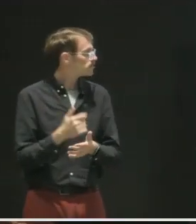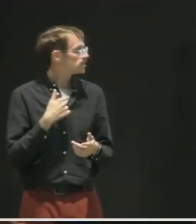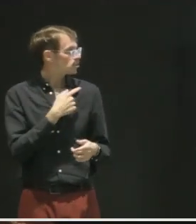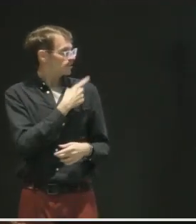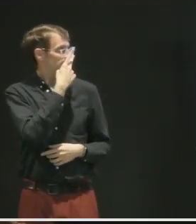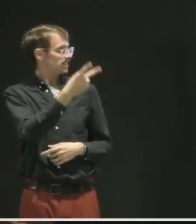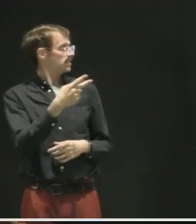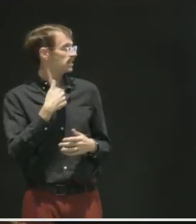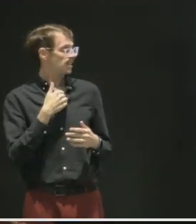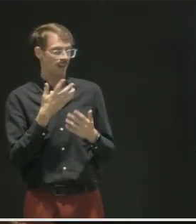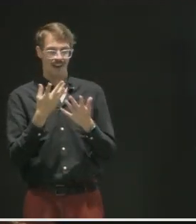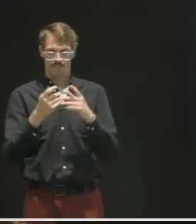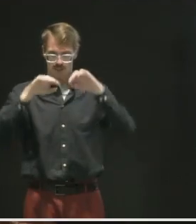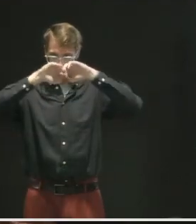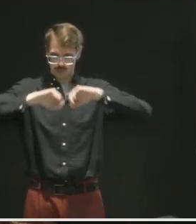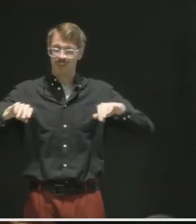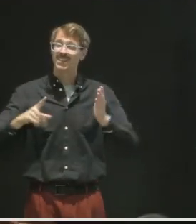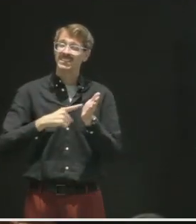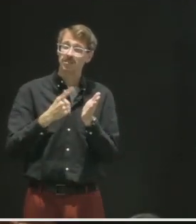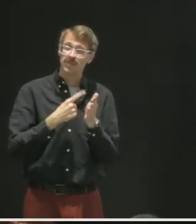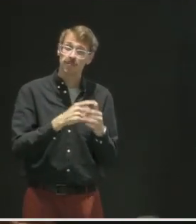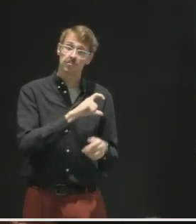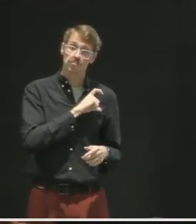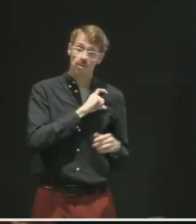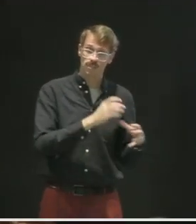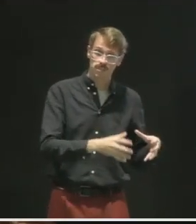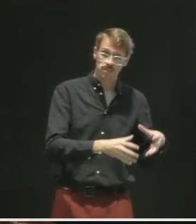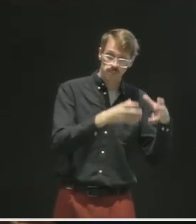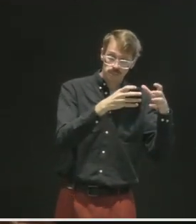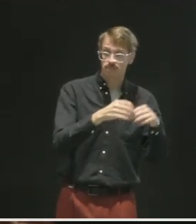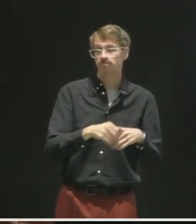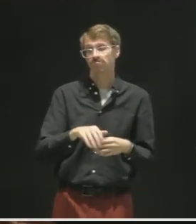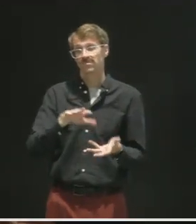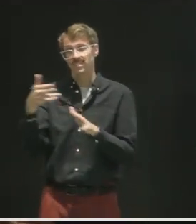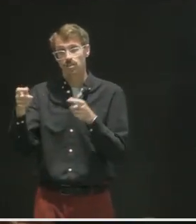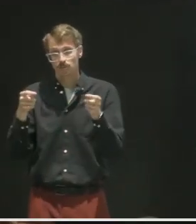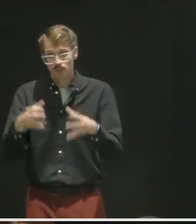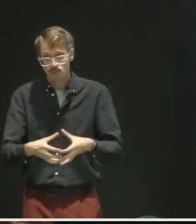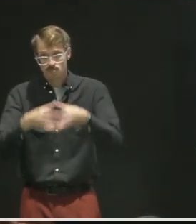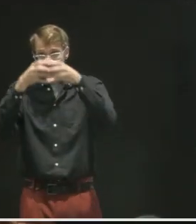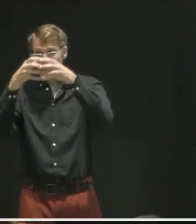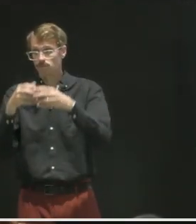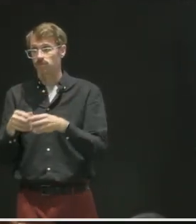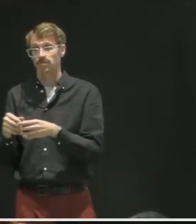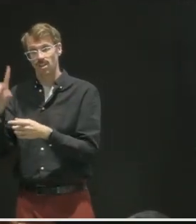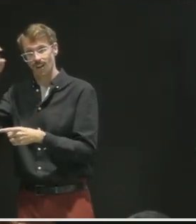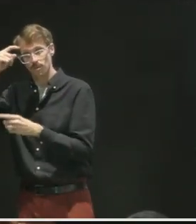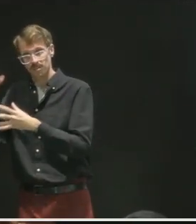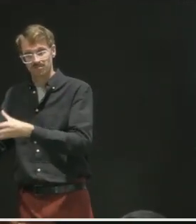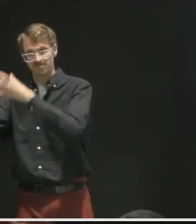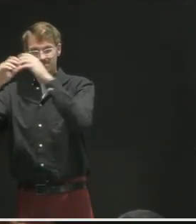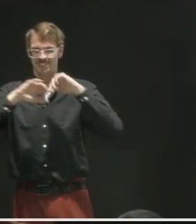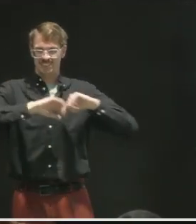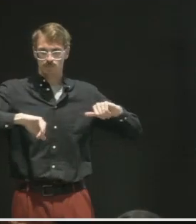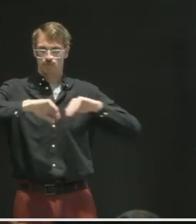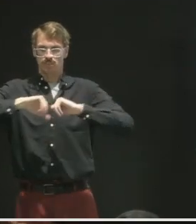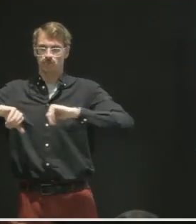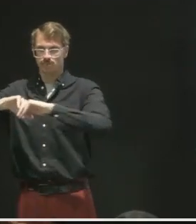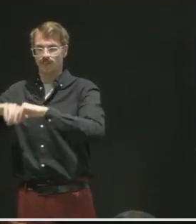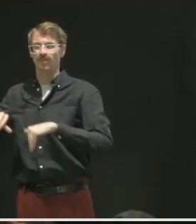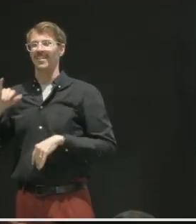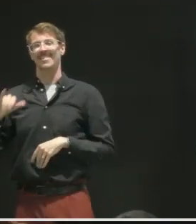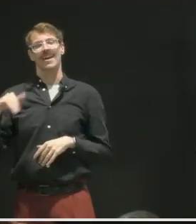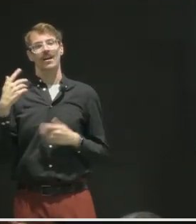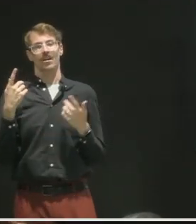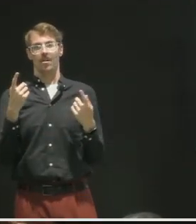break because there's sometimes silos between disaster management and domestic violence case management. So we